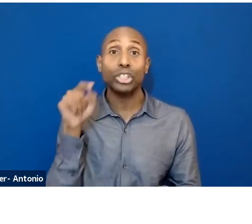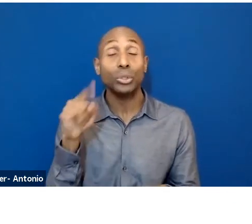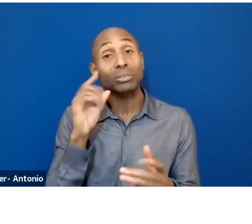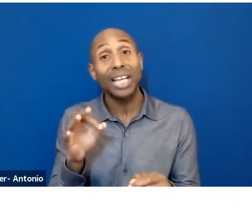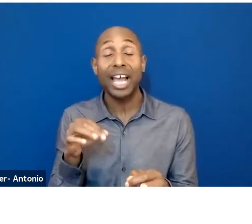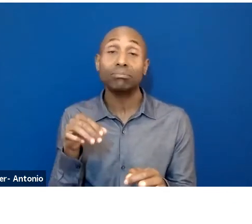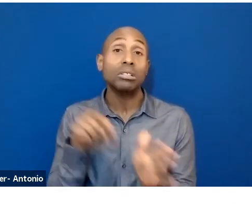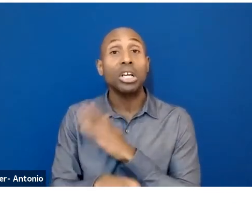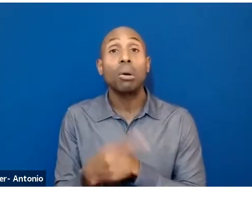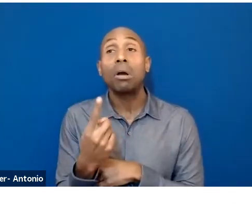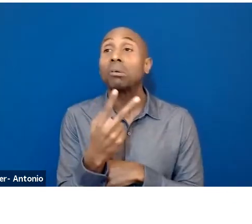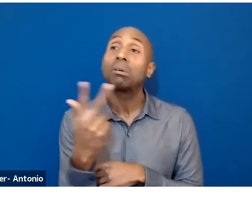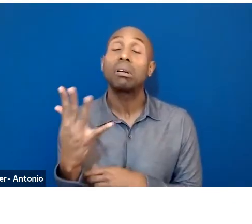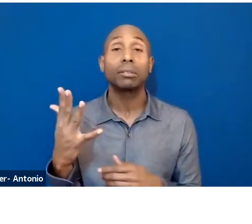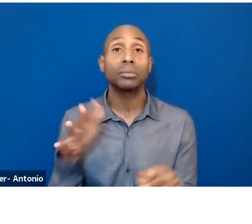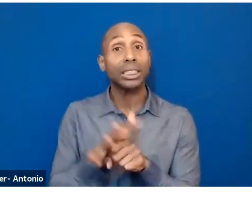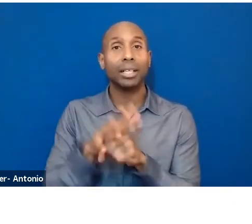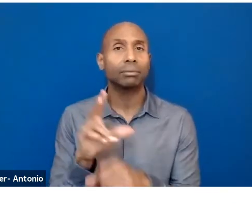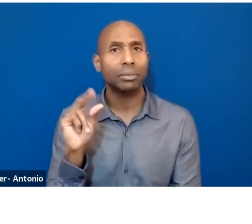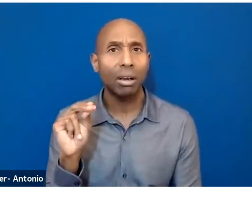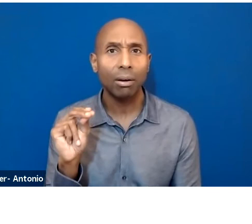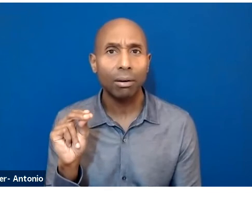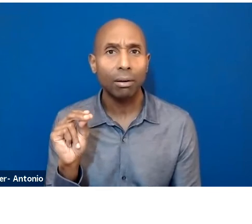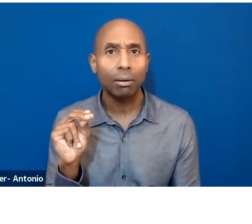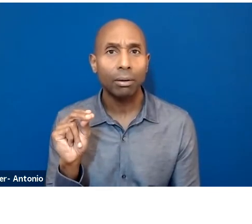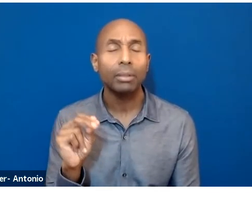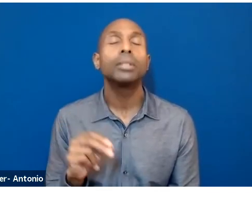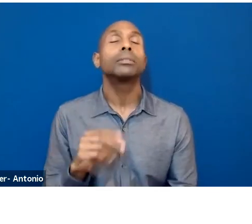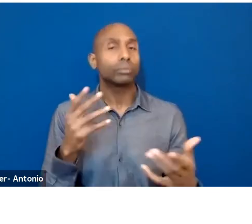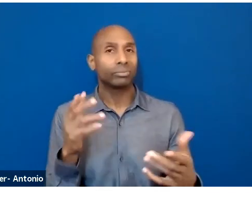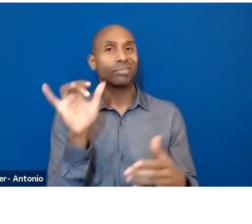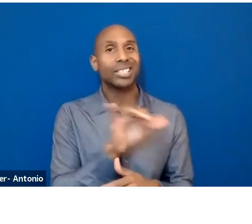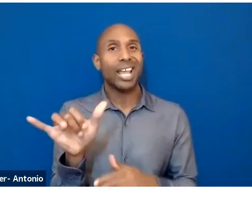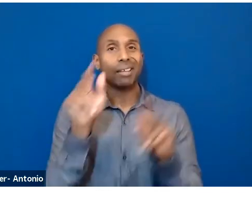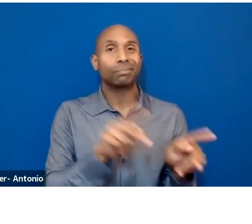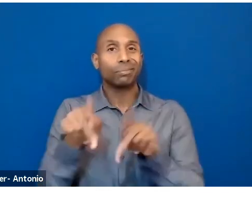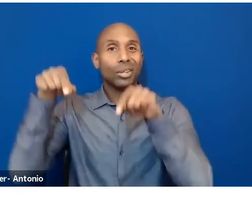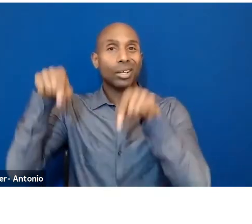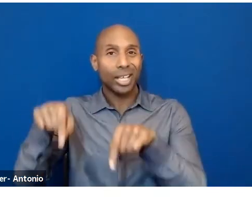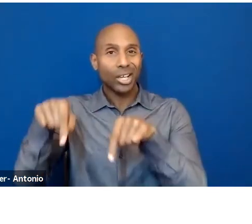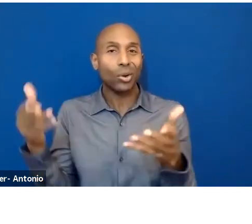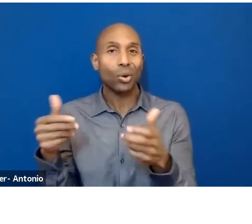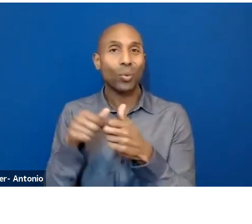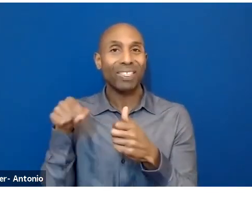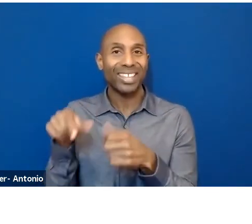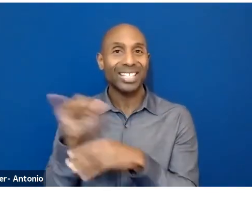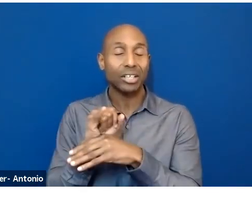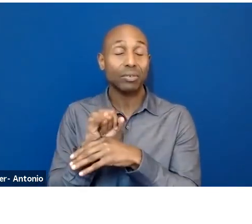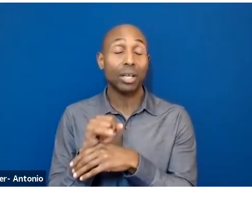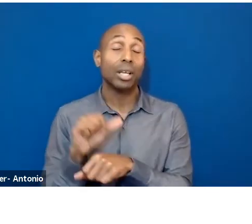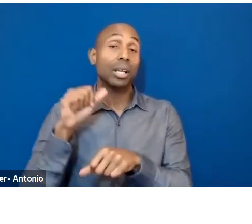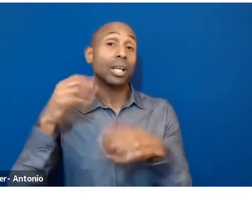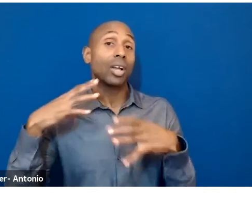work, imagining a more beautiful, a more abundant way of not